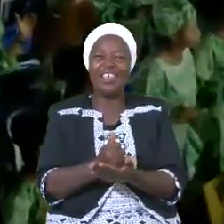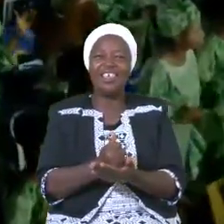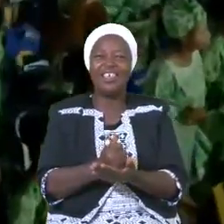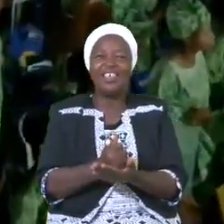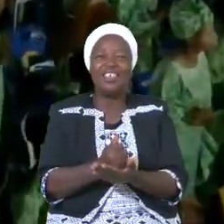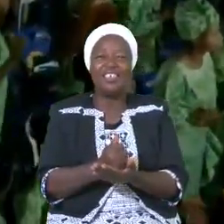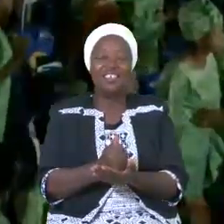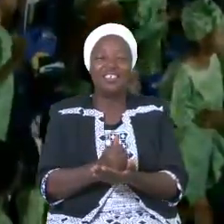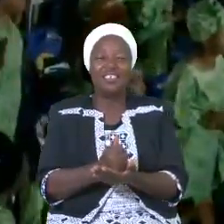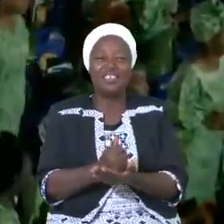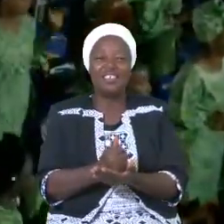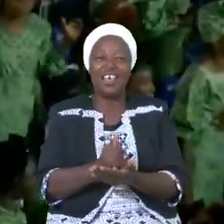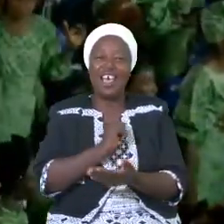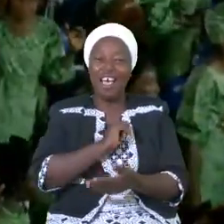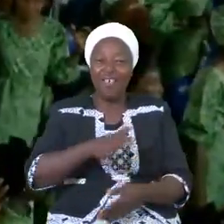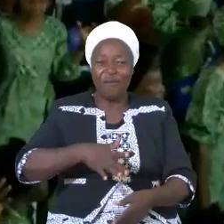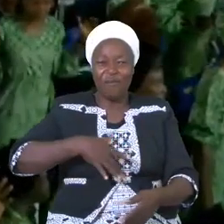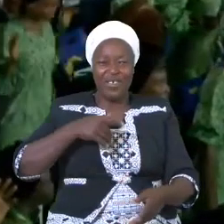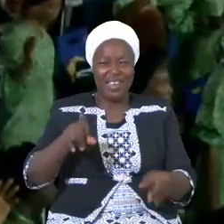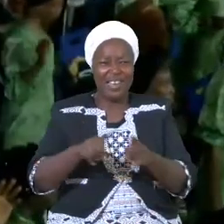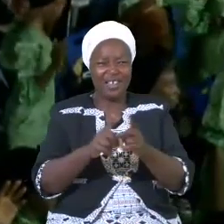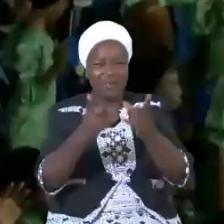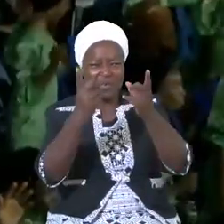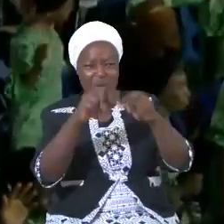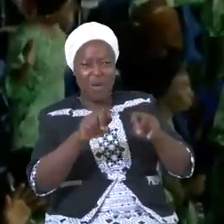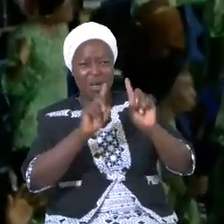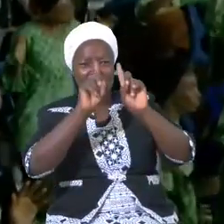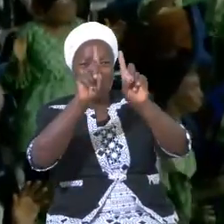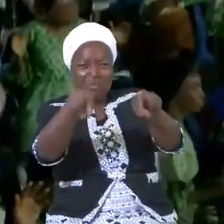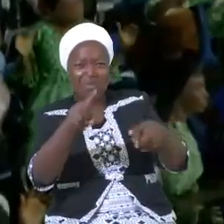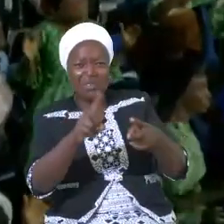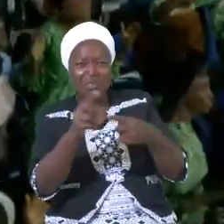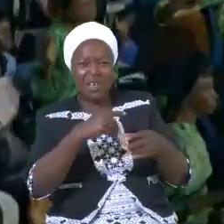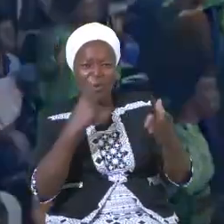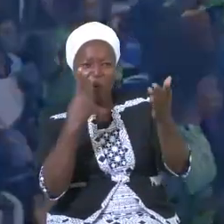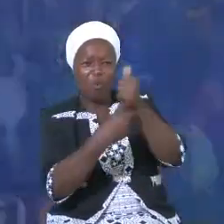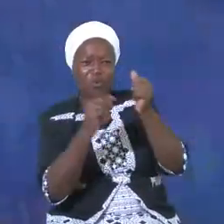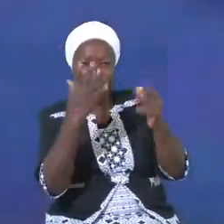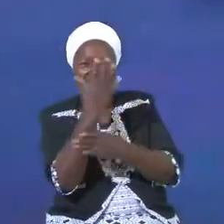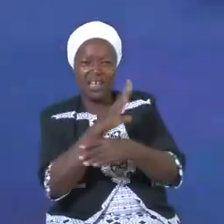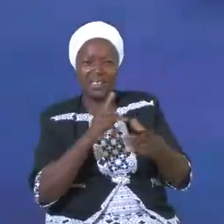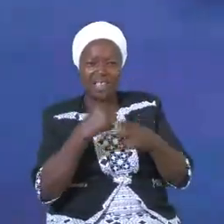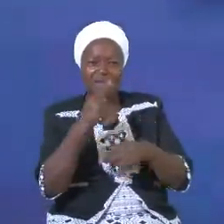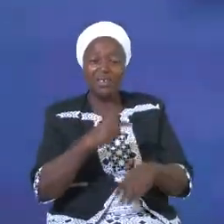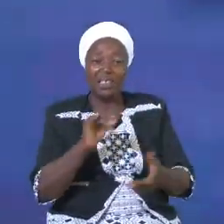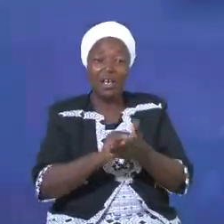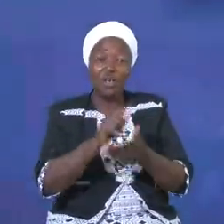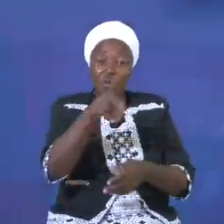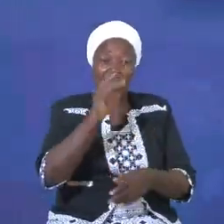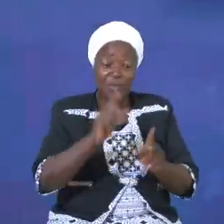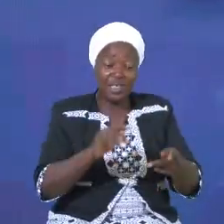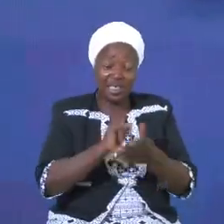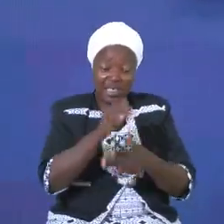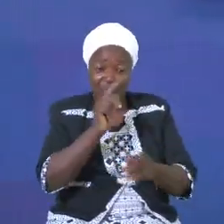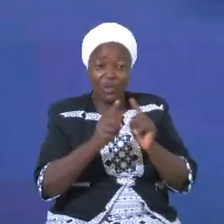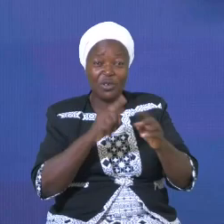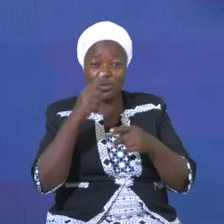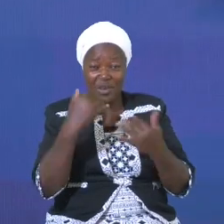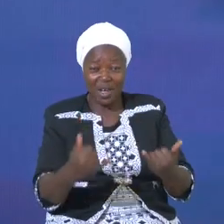i feel like coming to you there just hold your hand tell you you are the person i'm talking to there